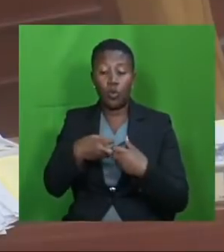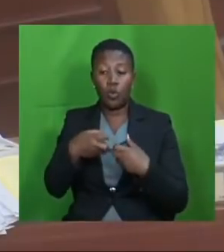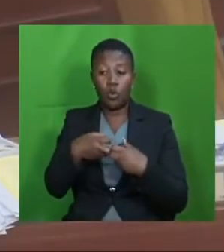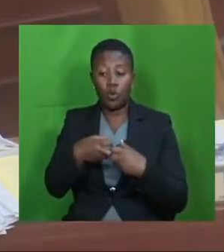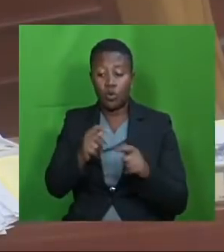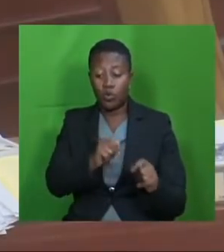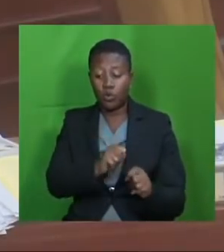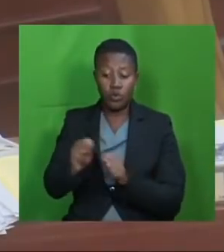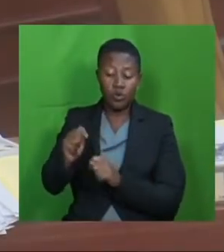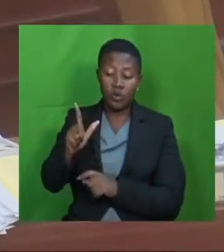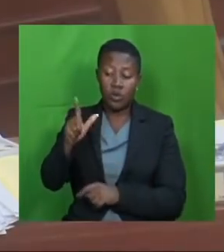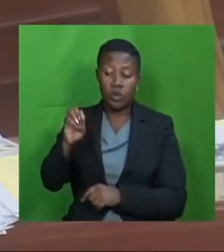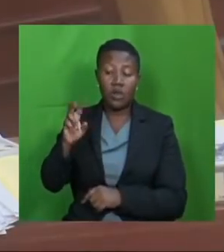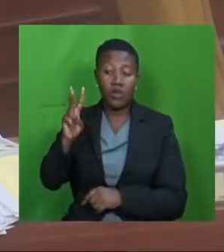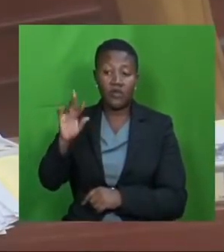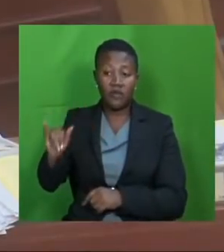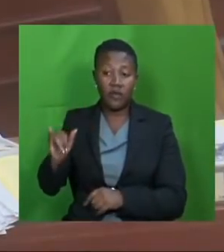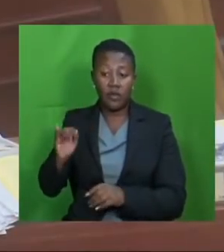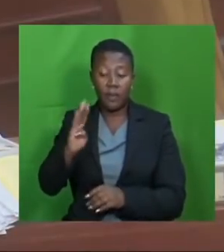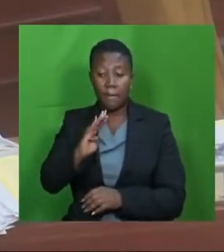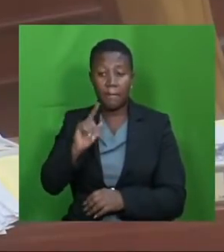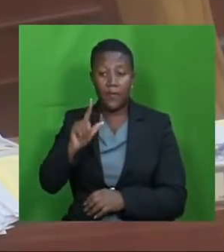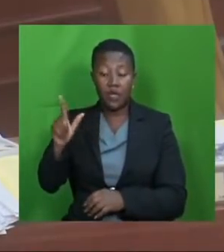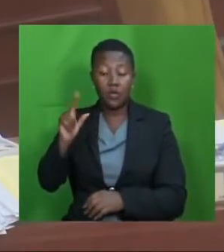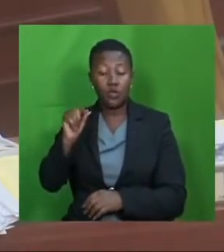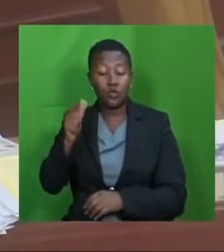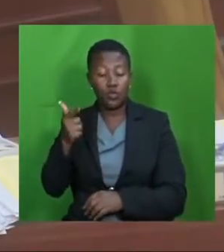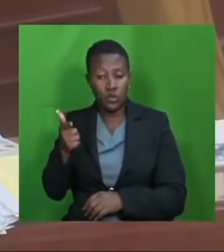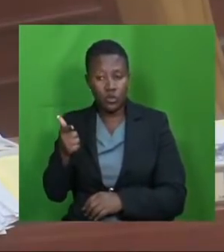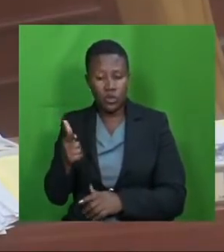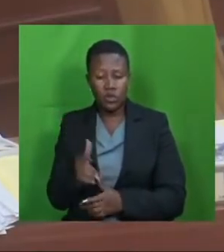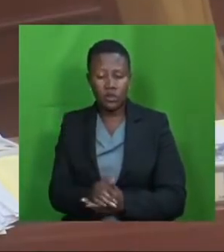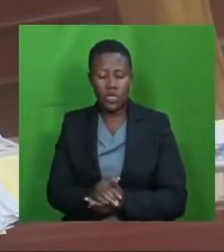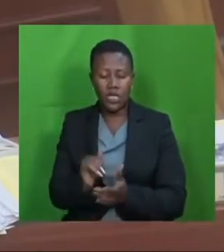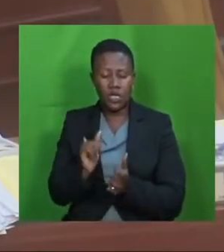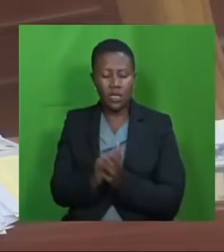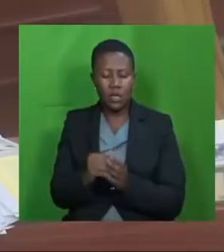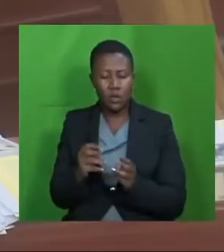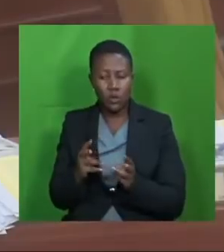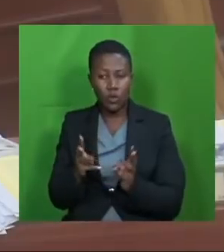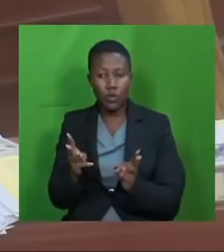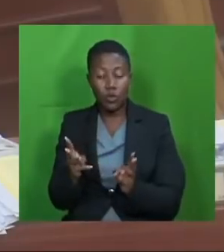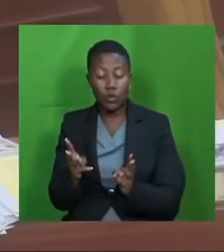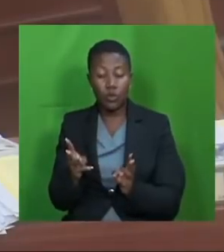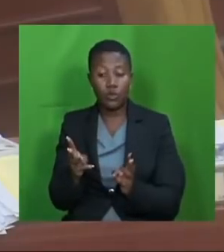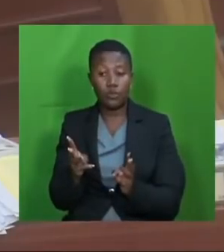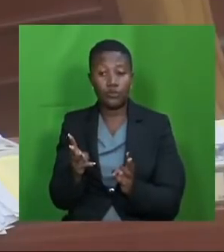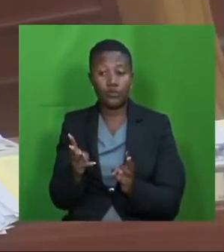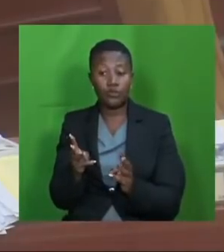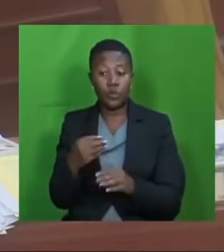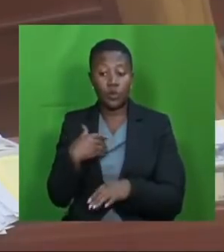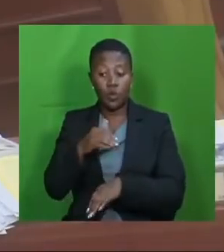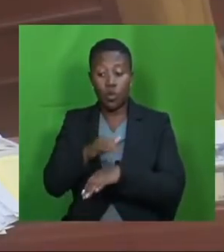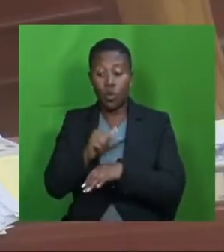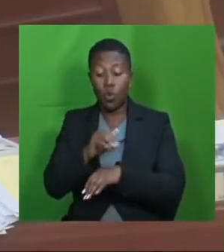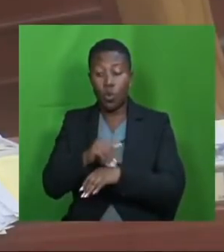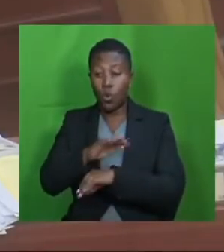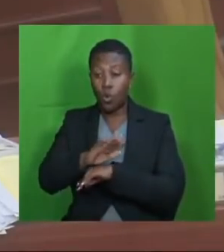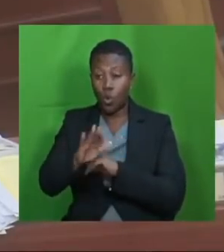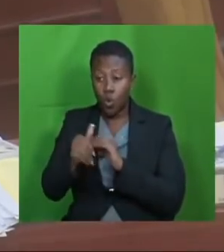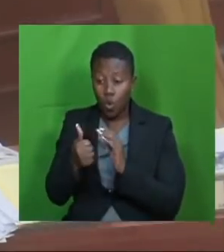Bill 2021. Mr. Speaker, in doing so, to call on this august House